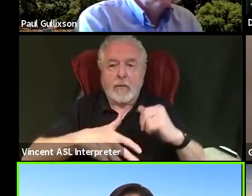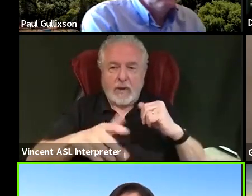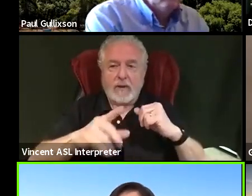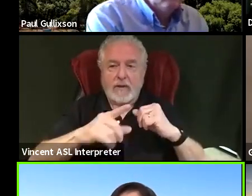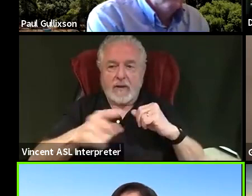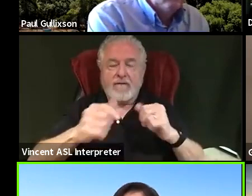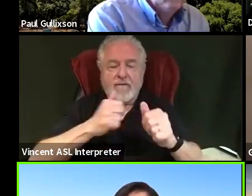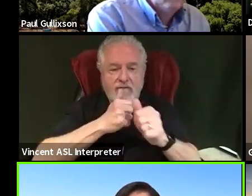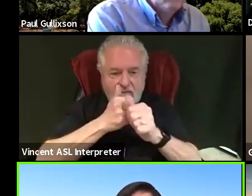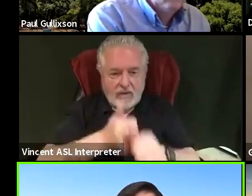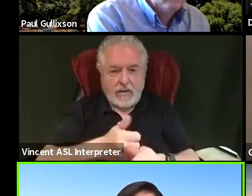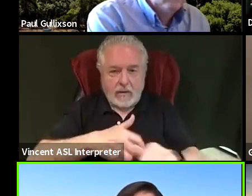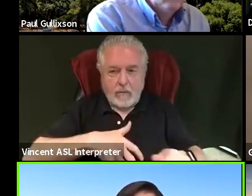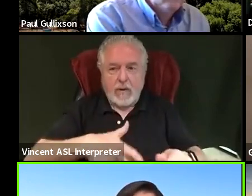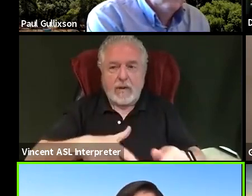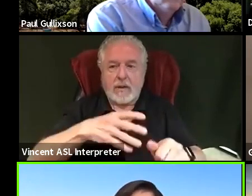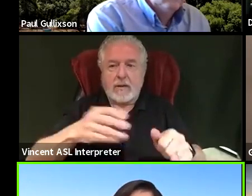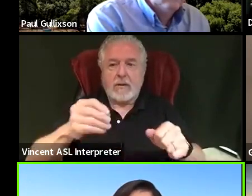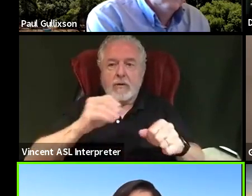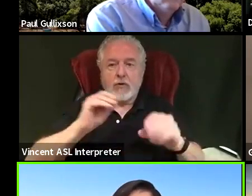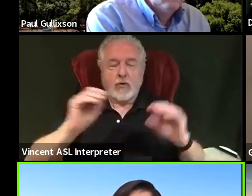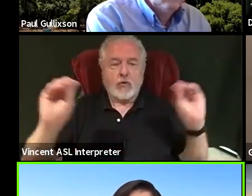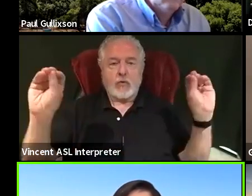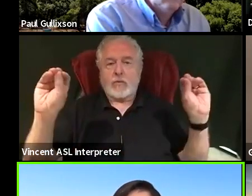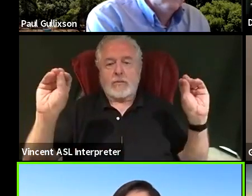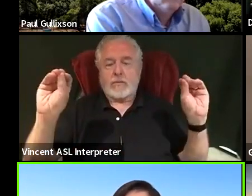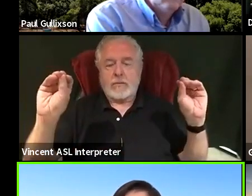they followed their pregnancies, and there were no